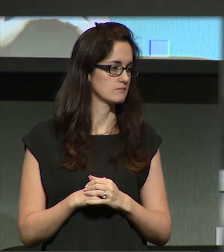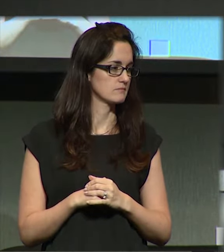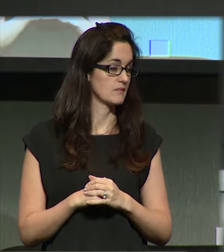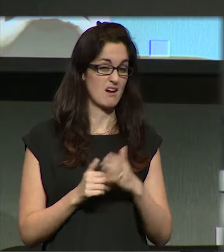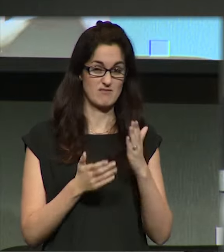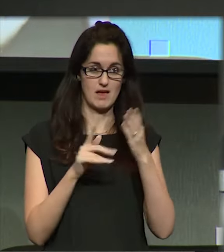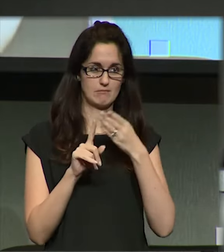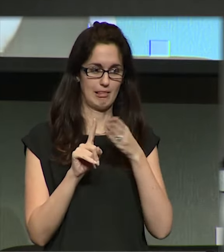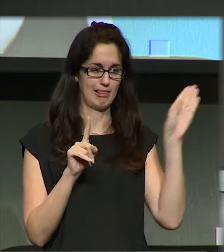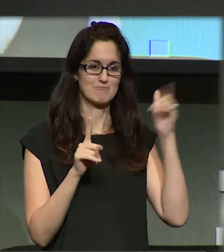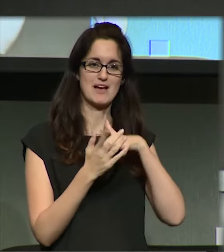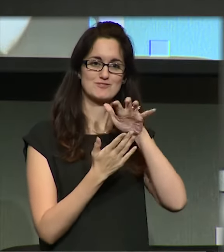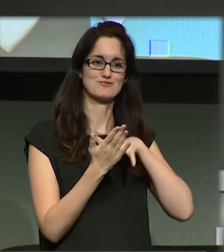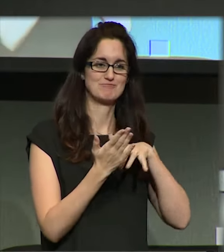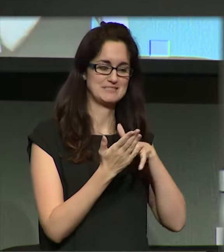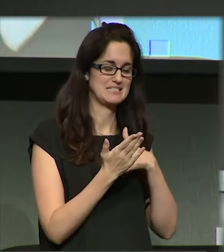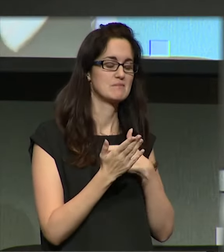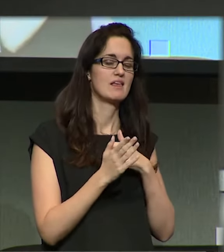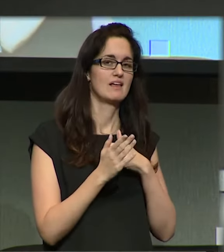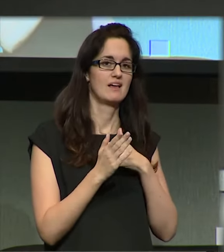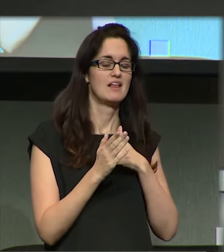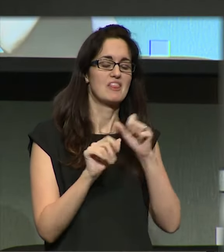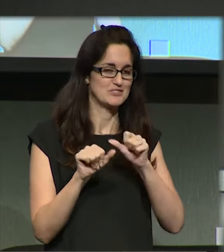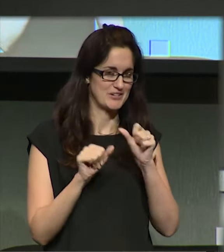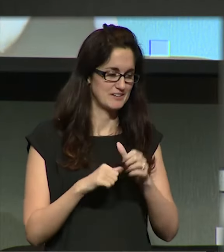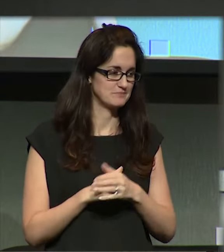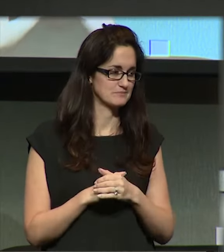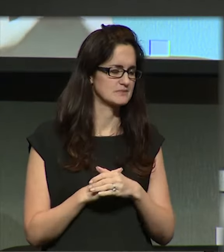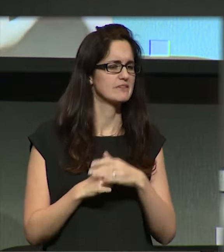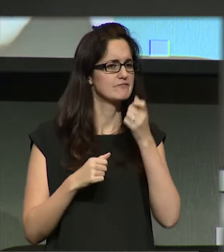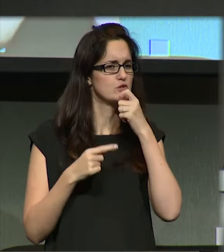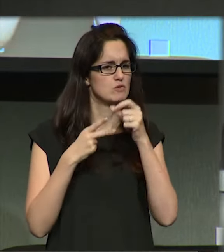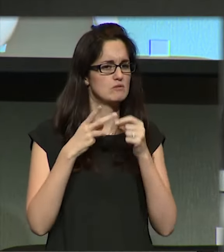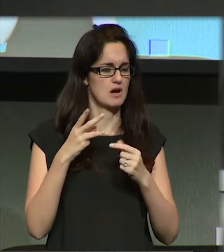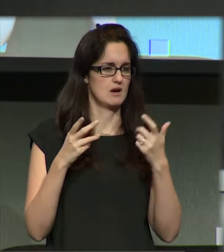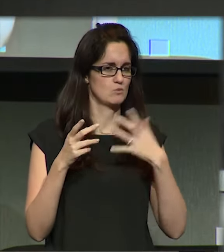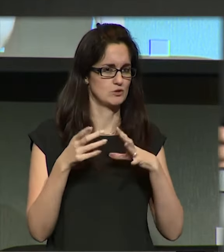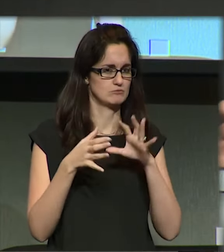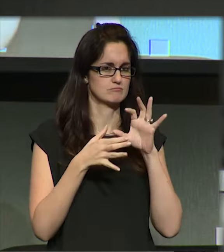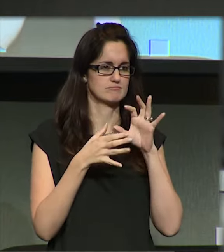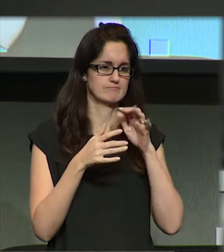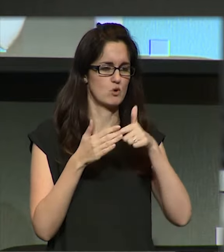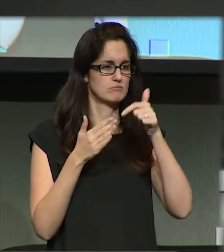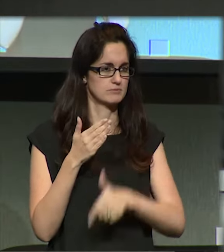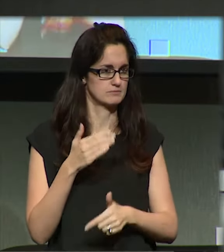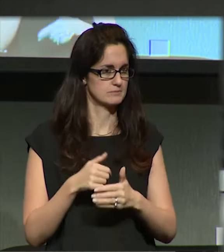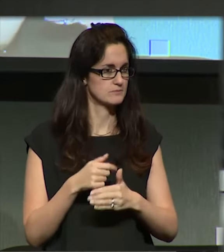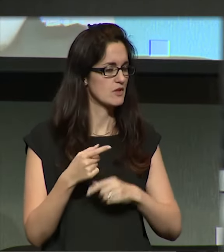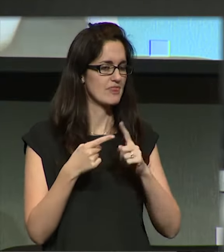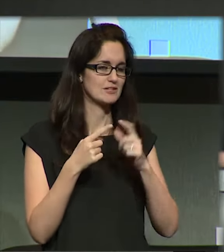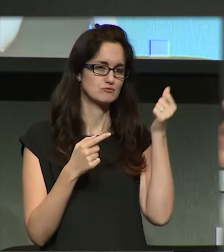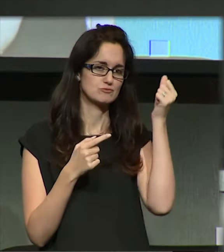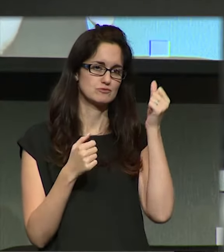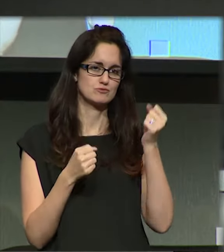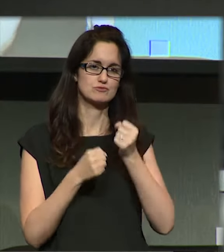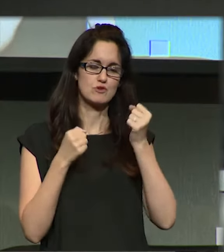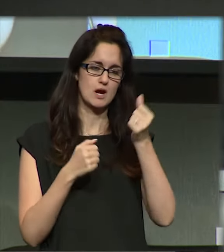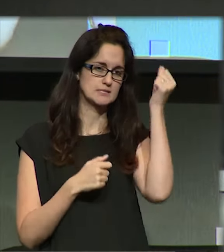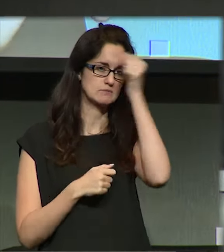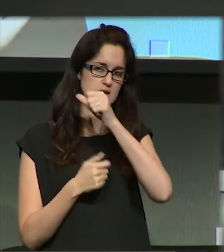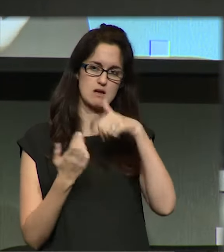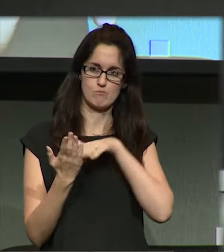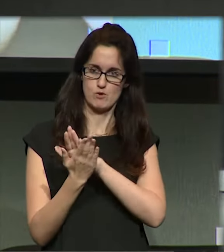way off script here, but that's okay. I want to just drill down on a couple of the key kind of components of that stronger, smarter approach, and